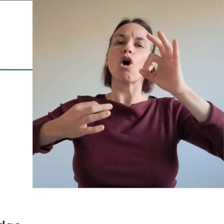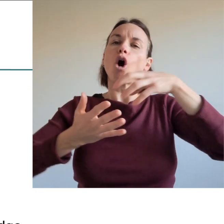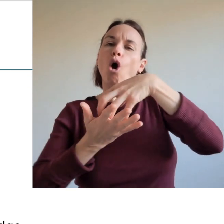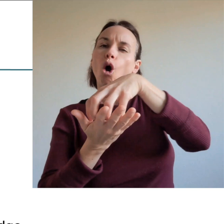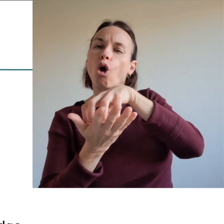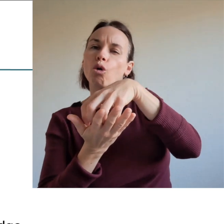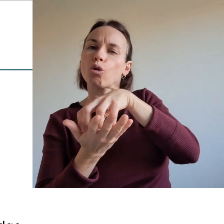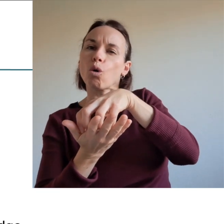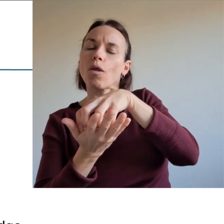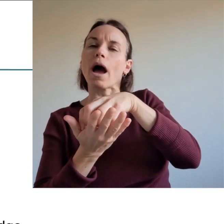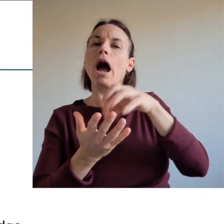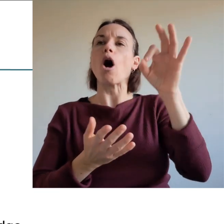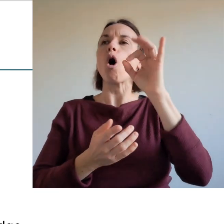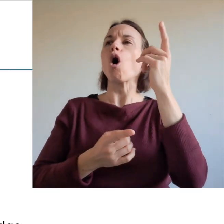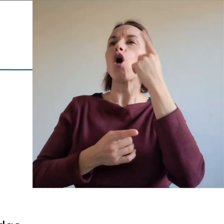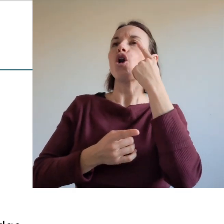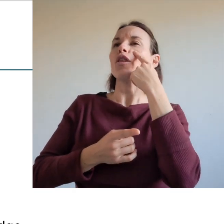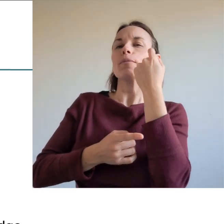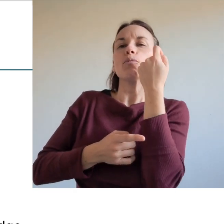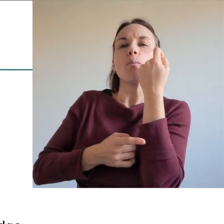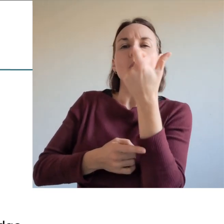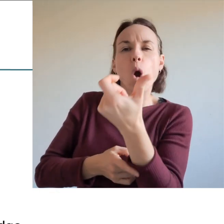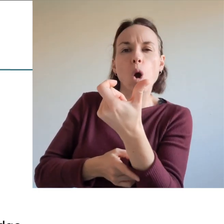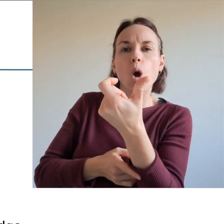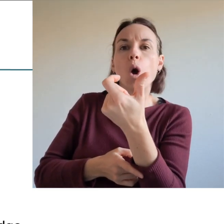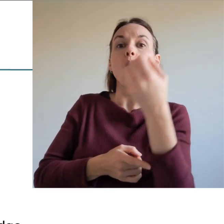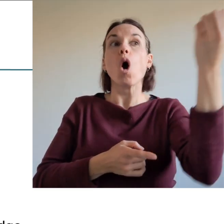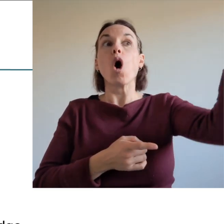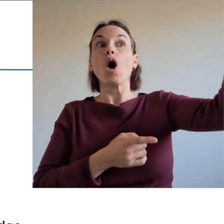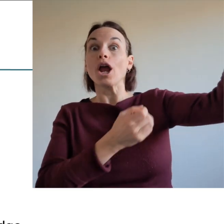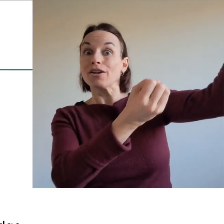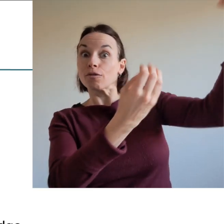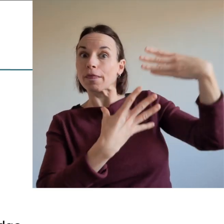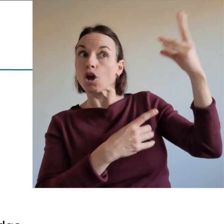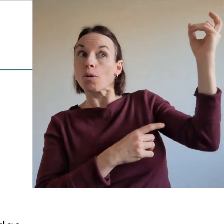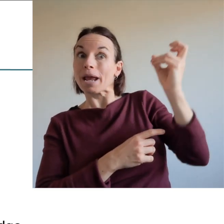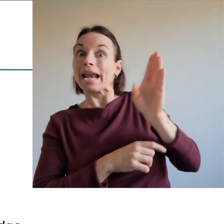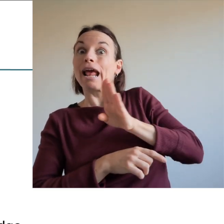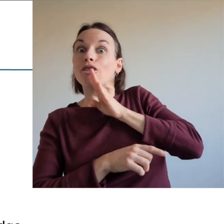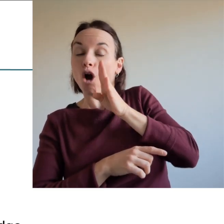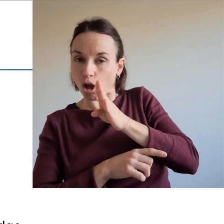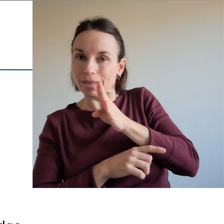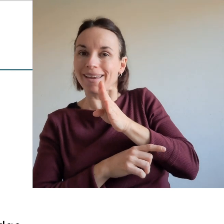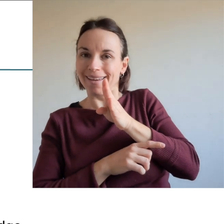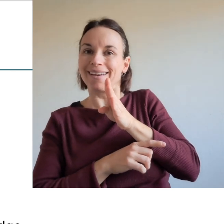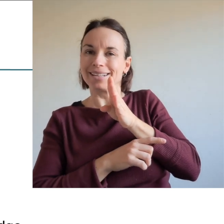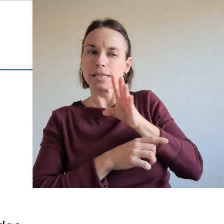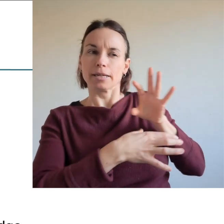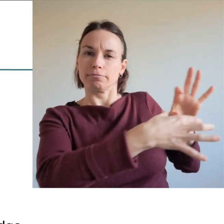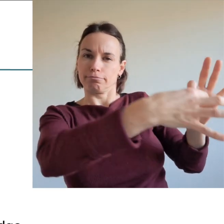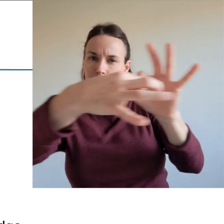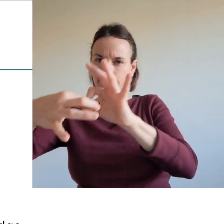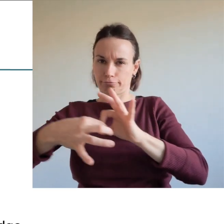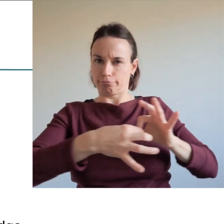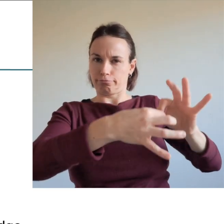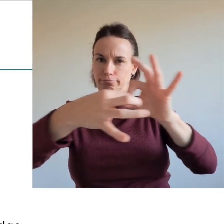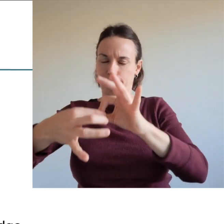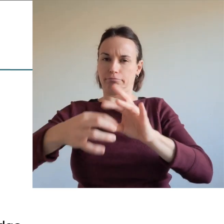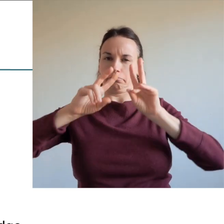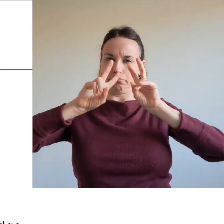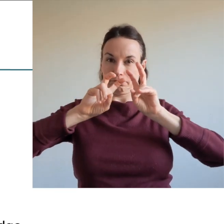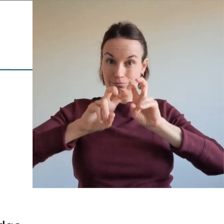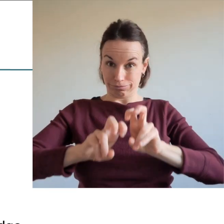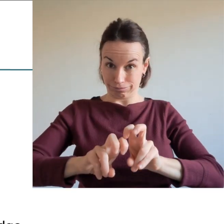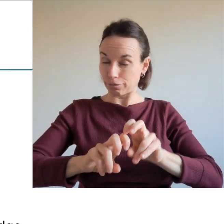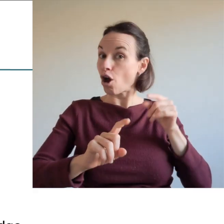And ultimately, our goal is to determine whether different indefinite functions are conventionalized in